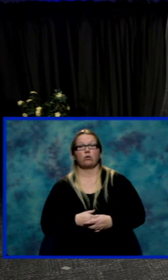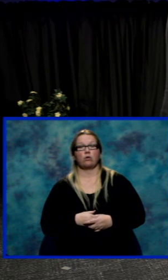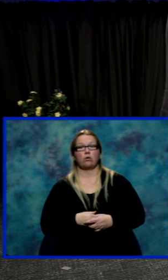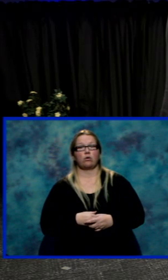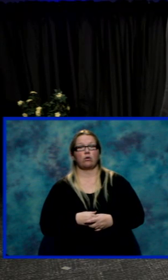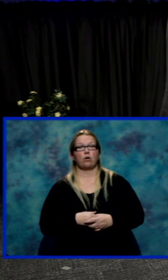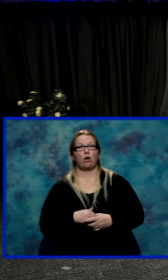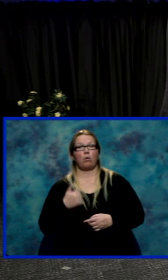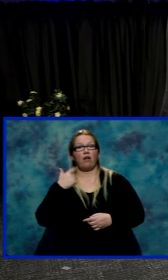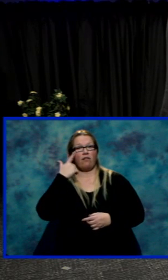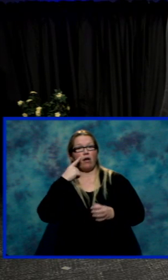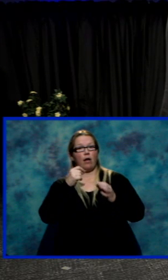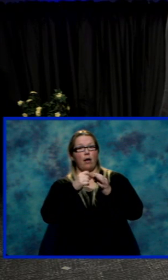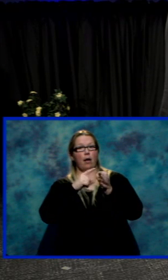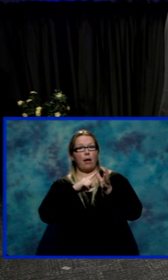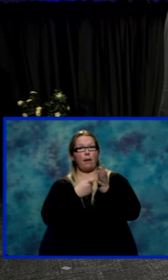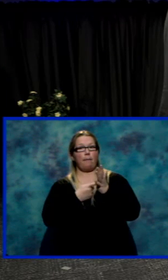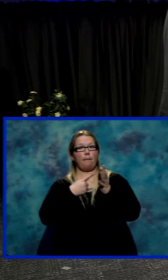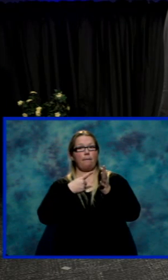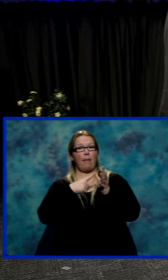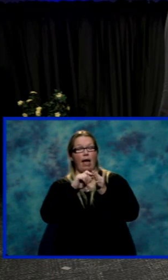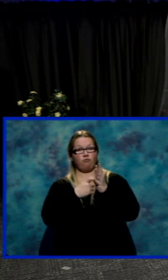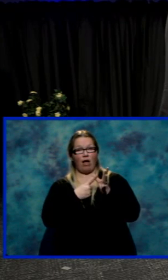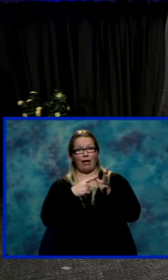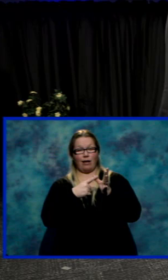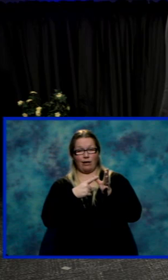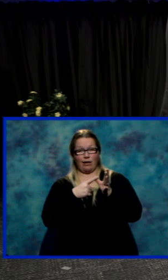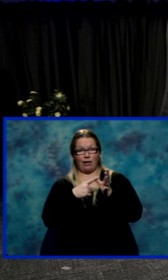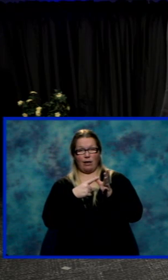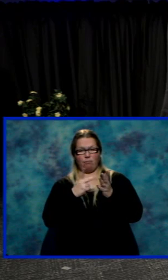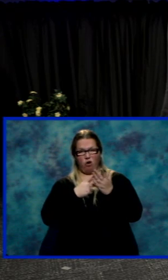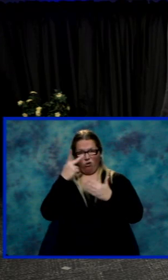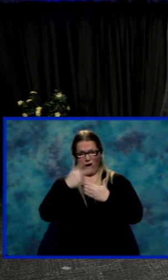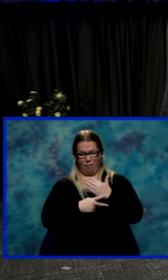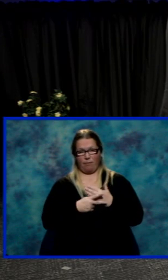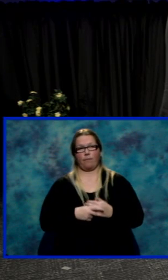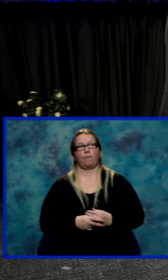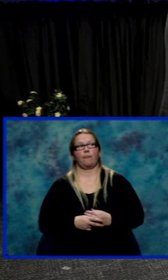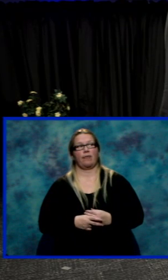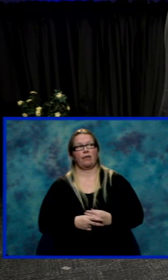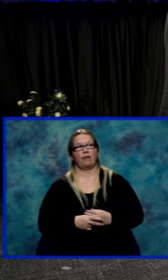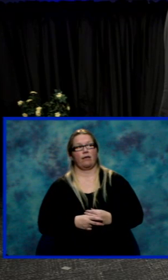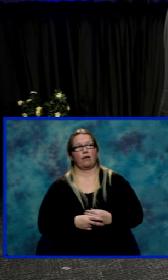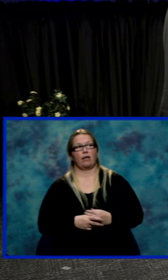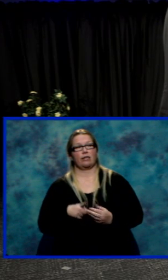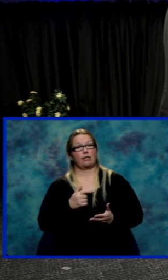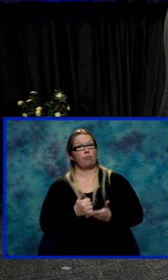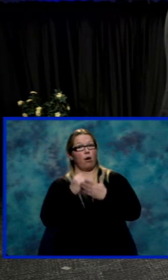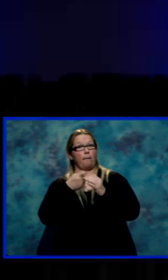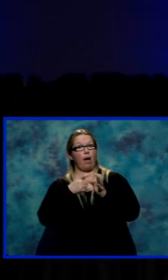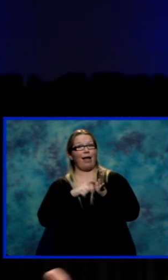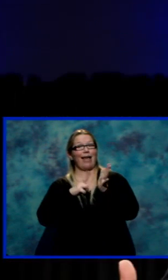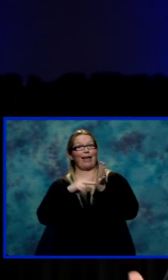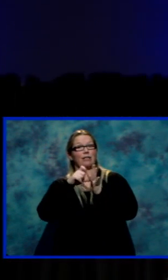And we found the Barbara Arrowsmith program here in the Sydney area. They're starting it in Perth next year, but here it's actually supported by the